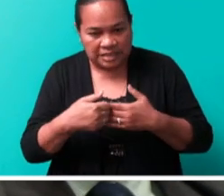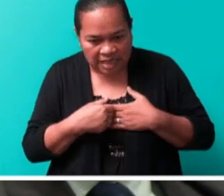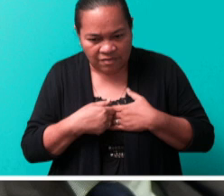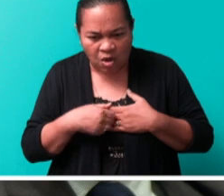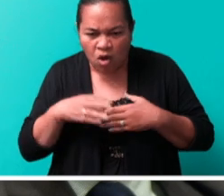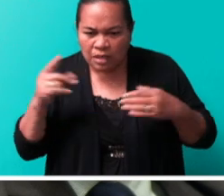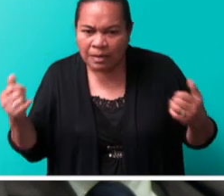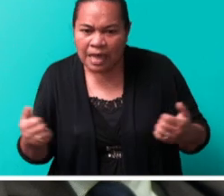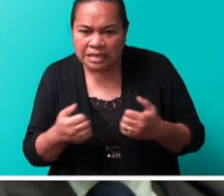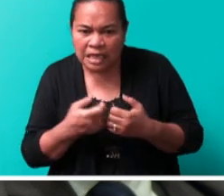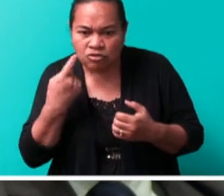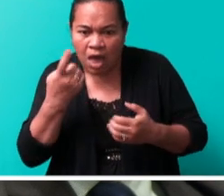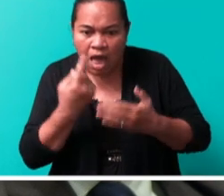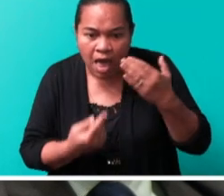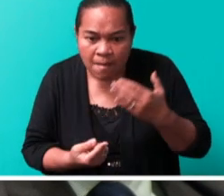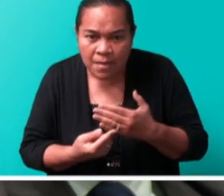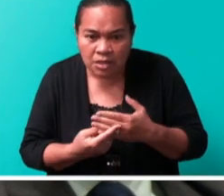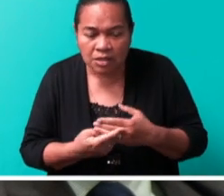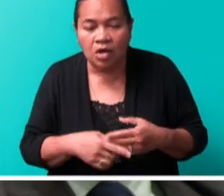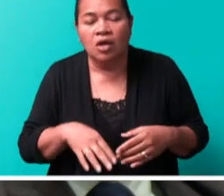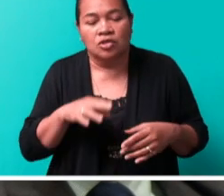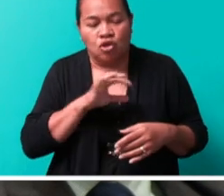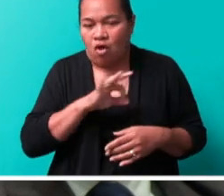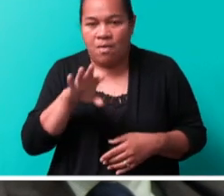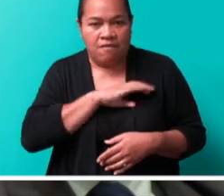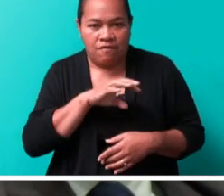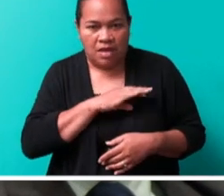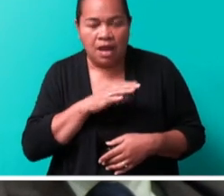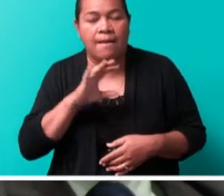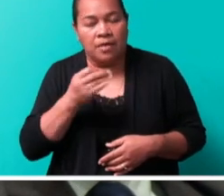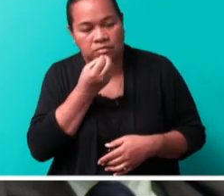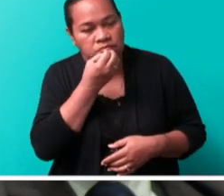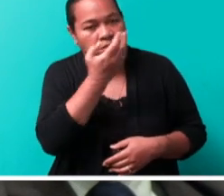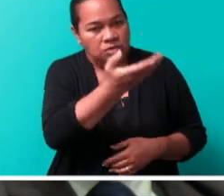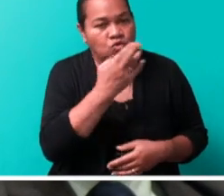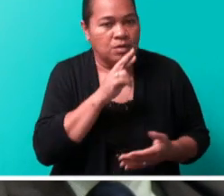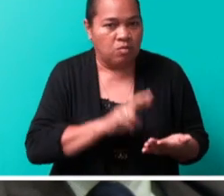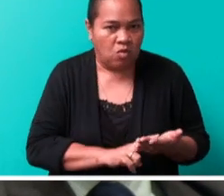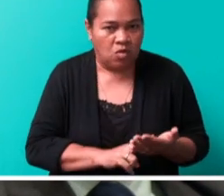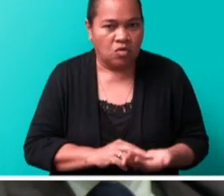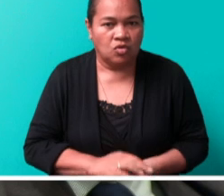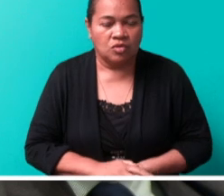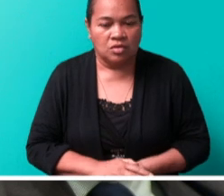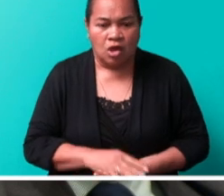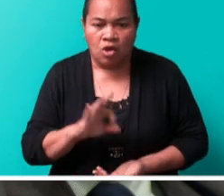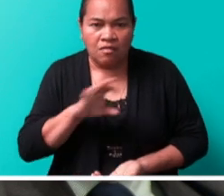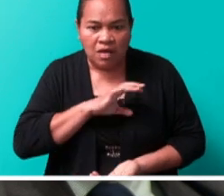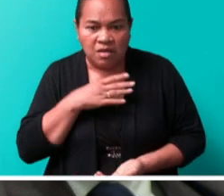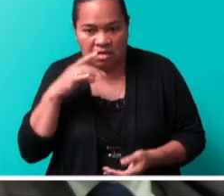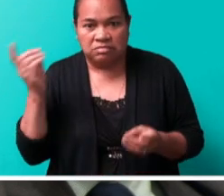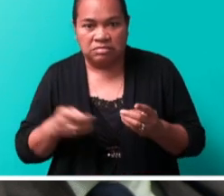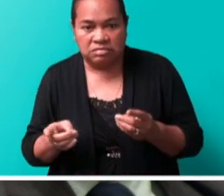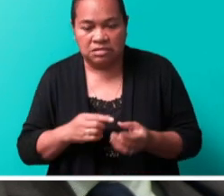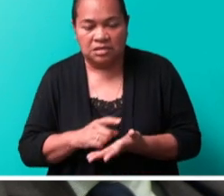or any OHS issues without fear of retaliation, sir. Mr. Speaker, sir, we continue